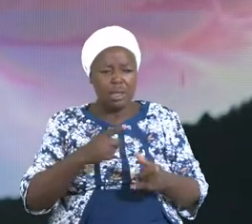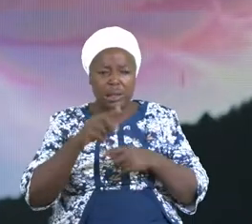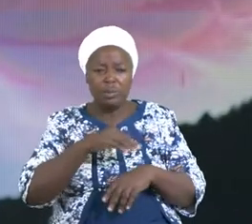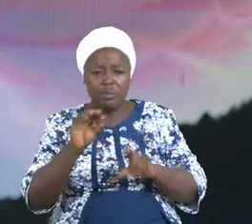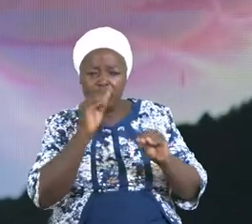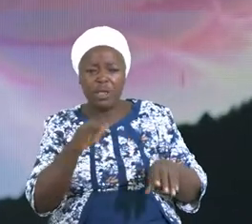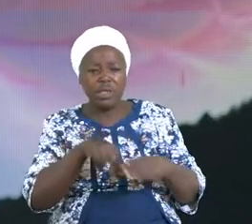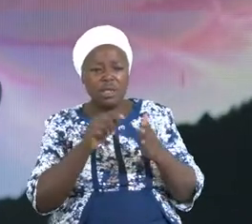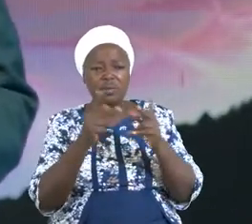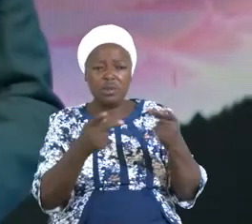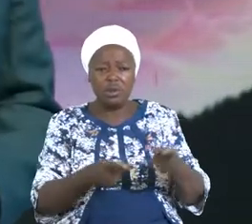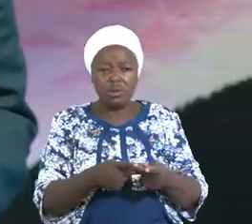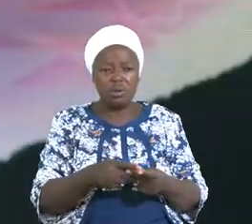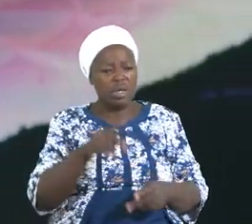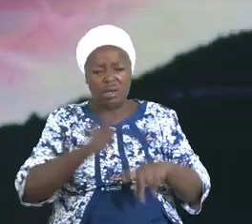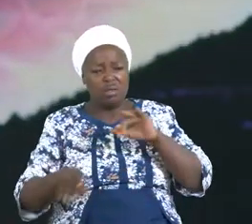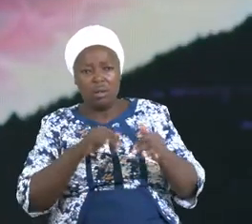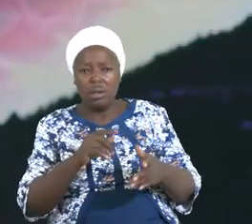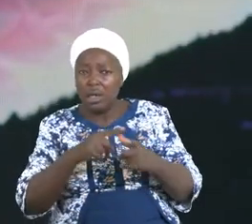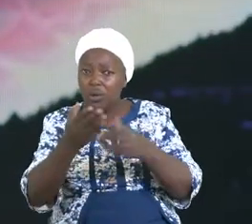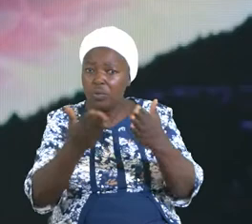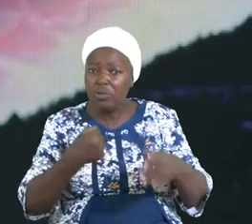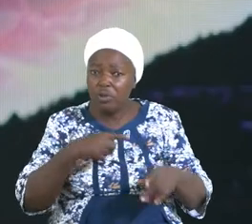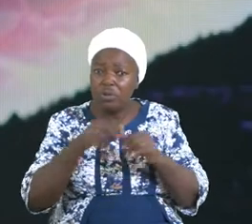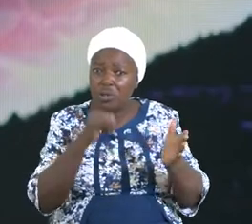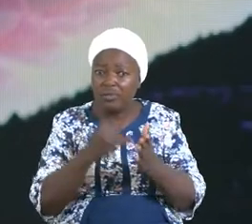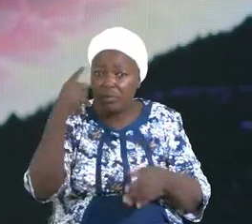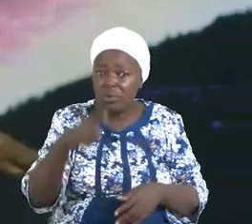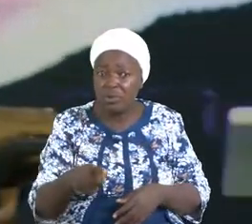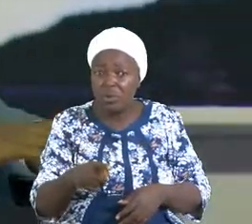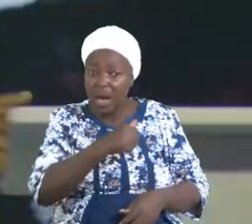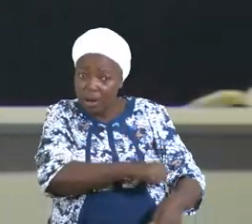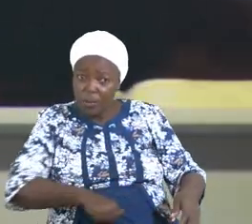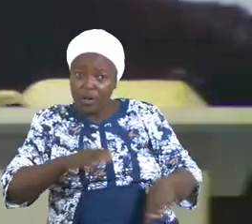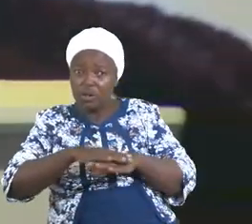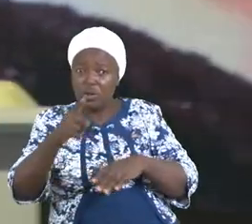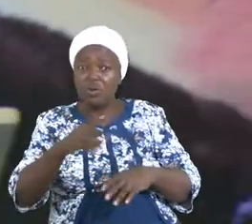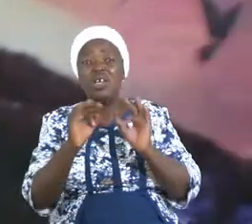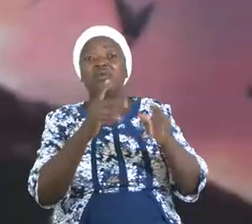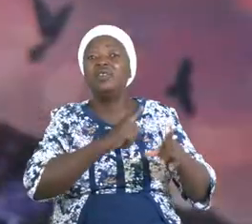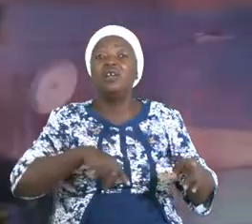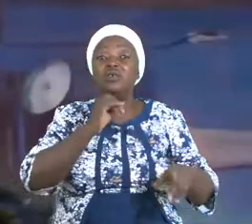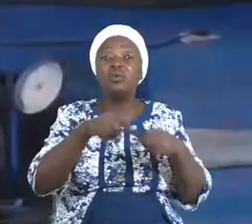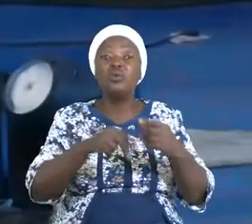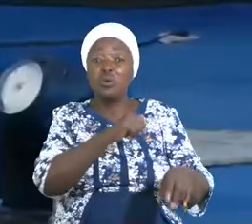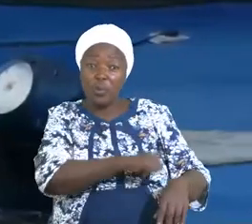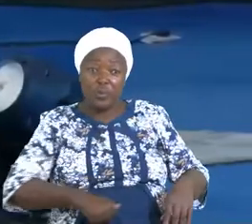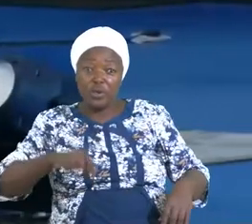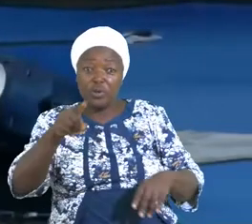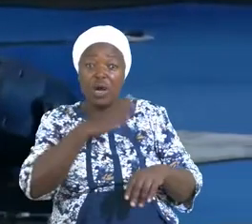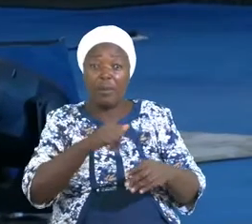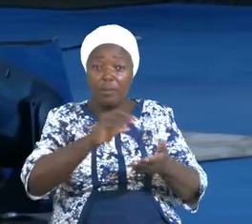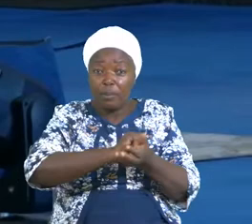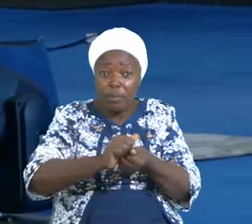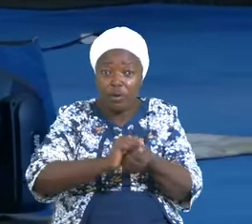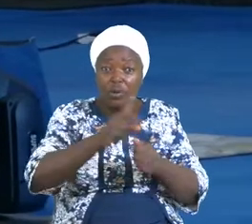to operate on you? If the Lord is going to operate on you, and he's going to purge you, he's going to cleanse you,